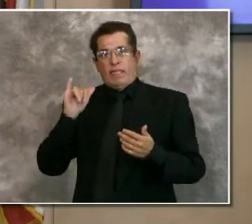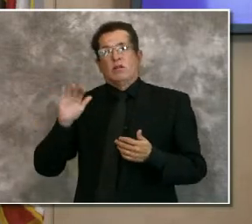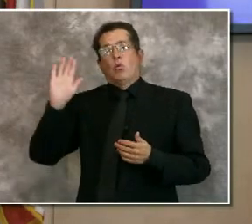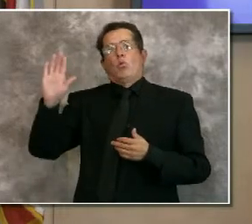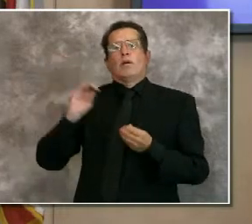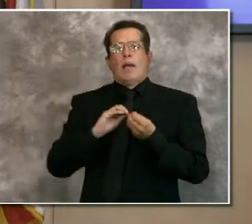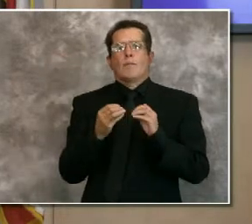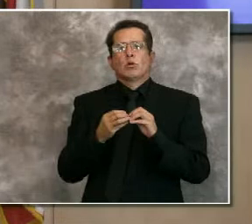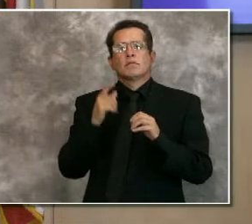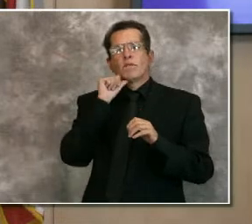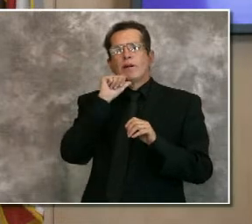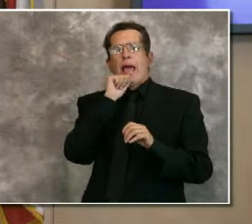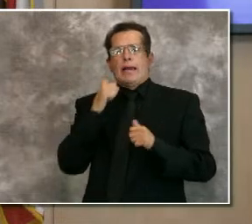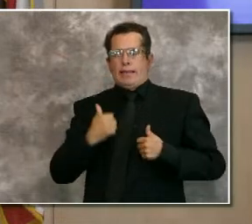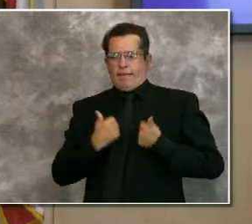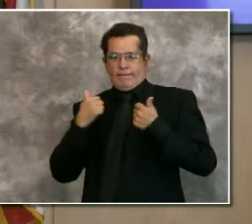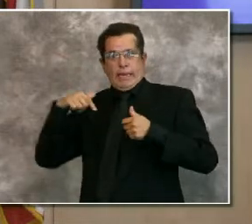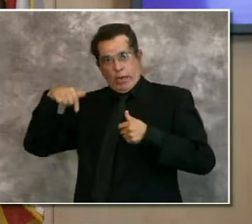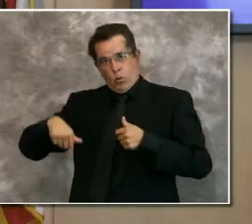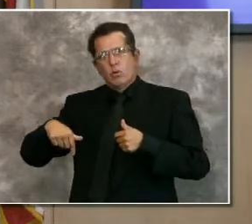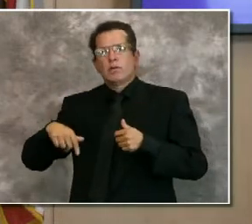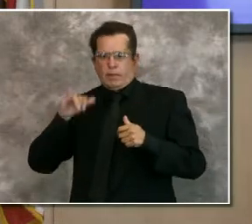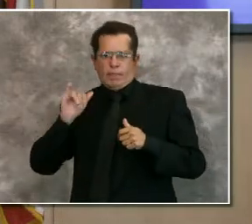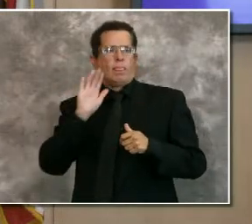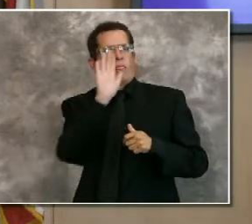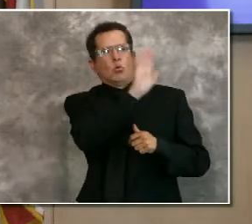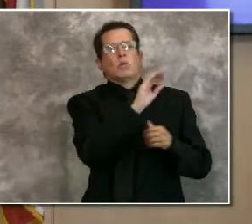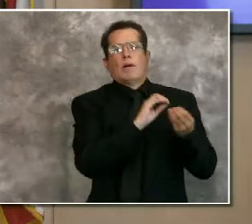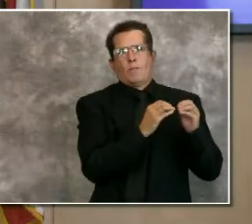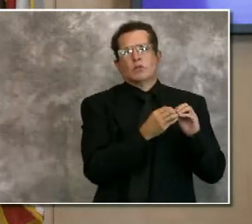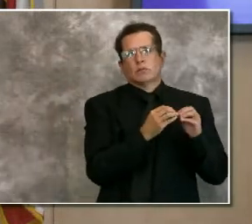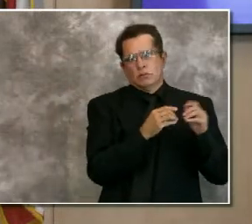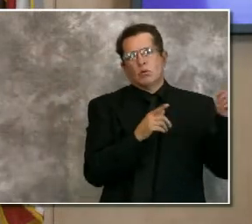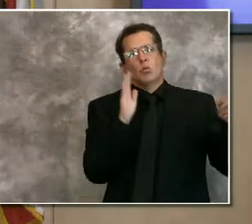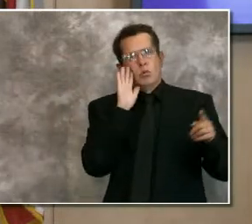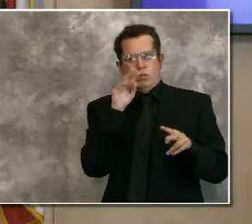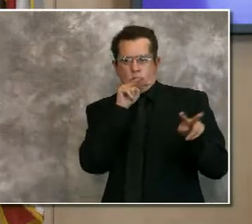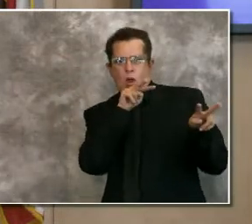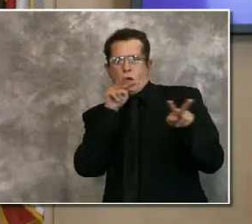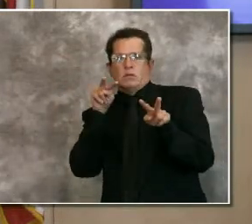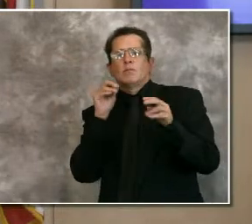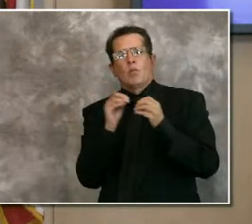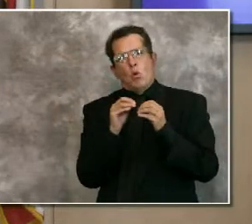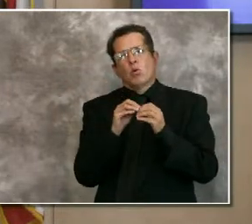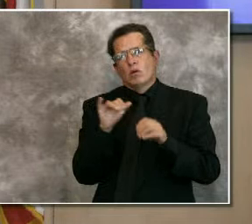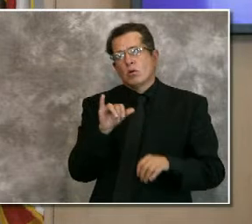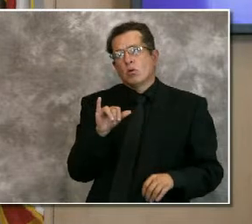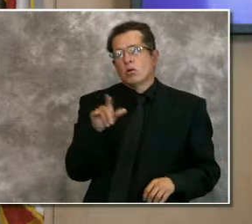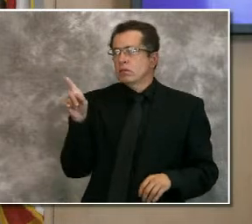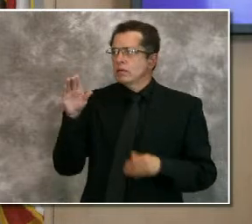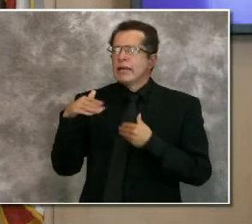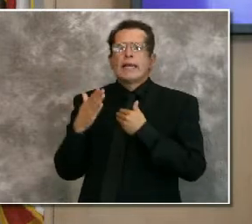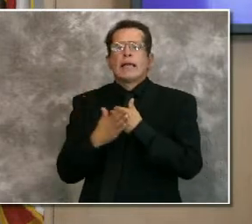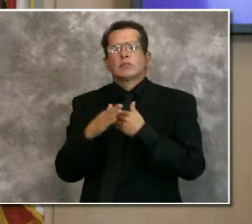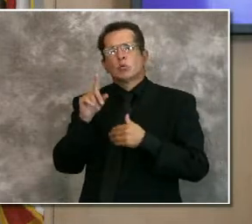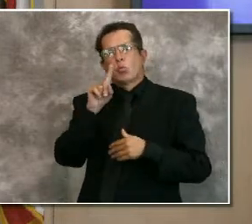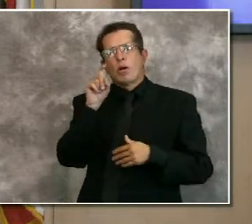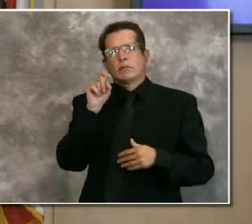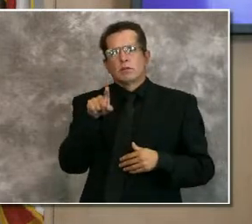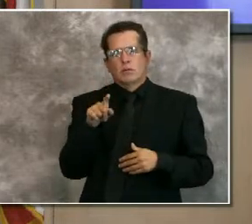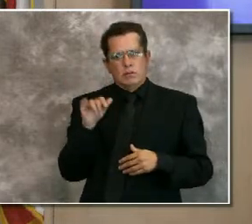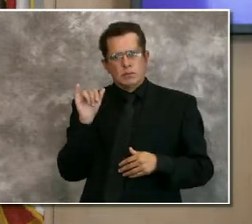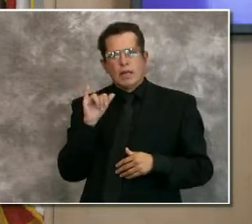the other non-county residents will be coming and will be disseminated. This one is actually related to Imperial County,